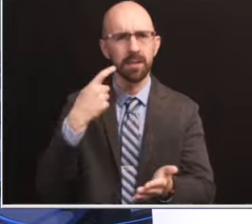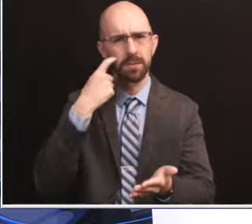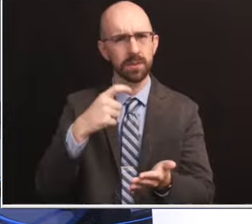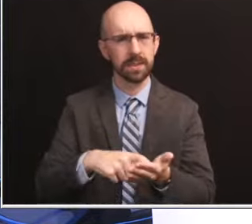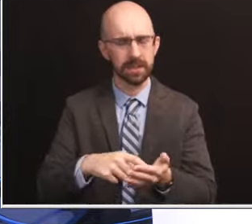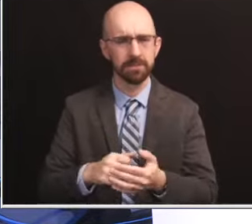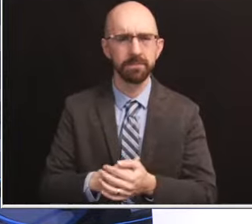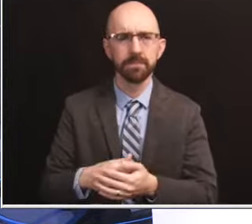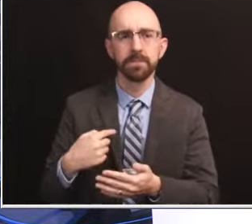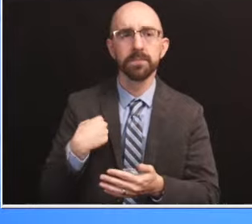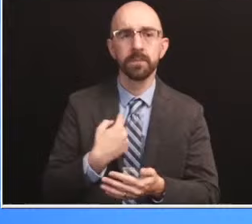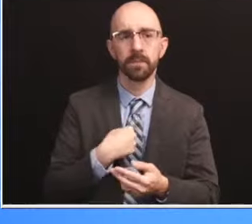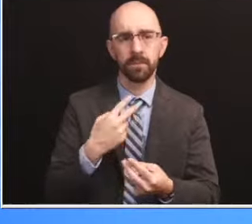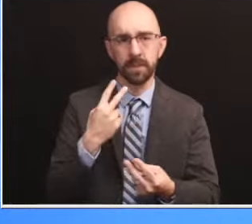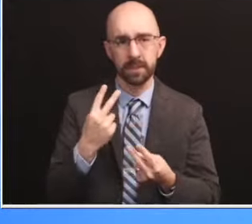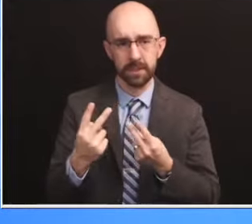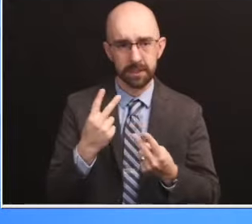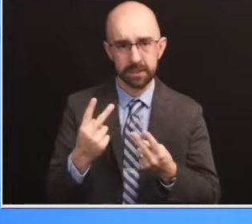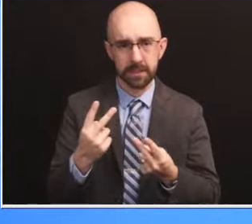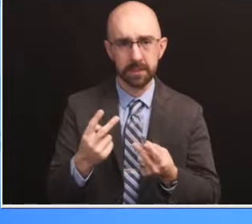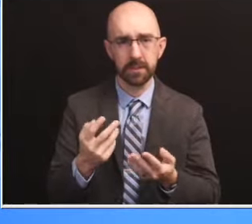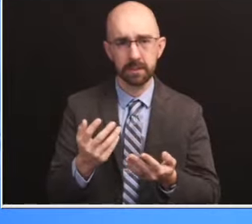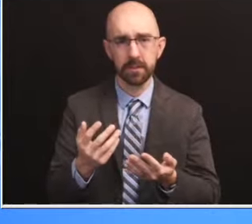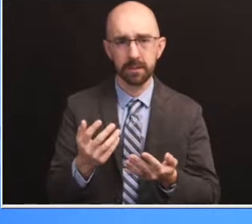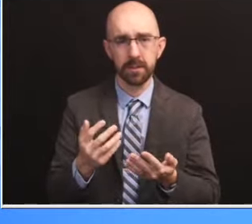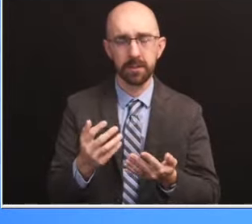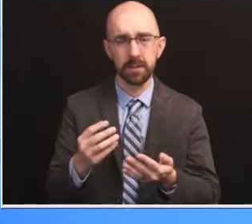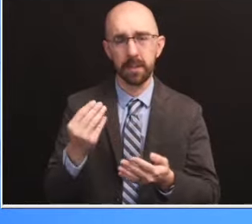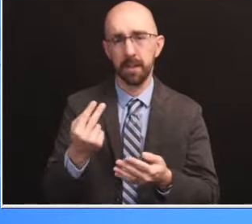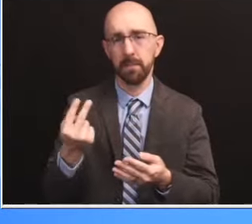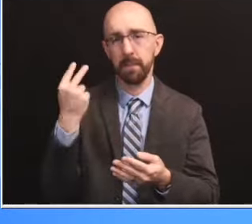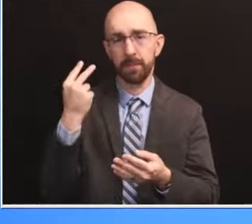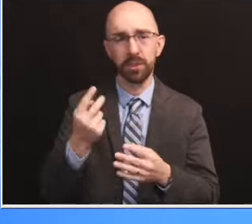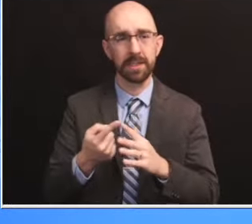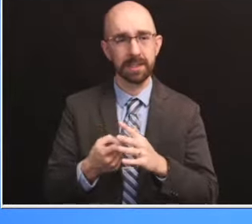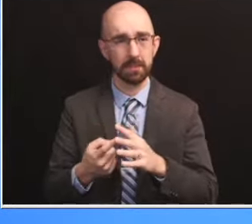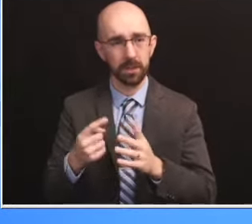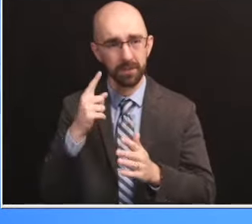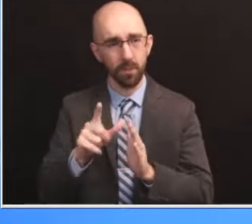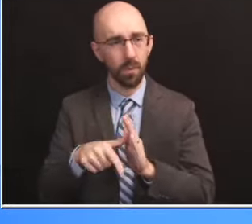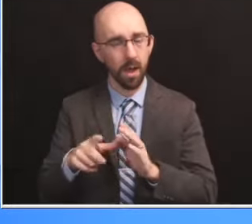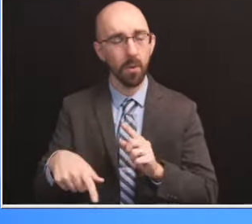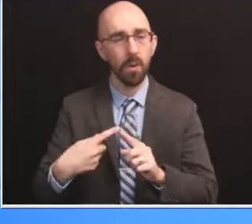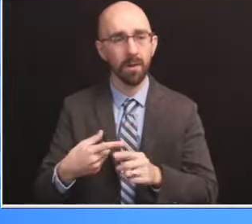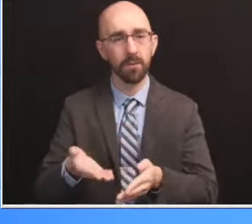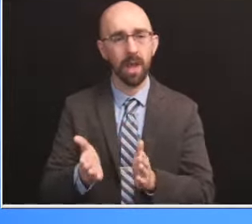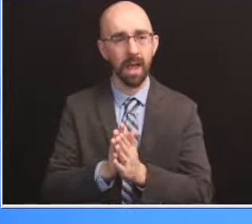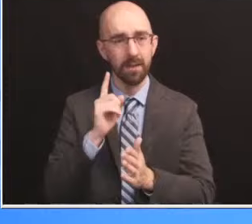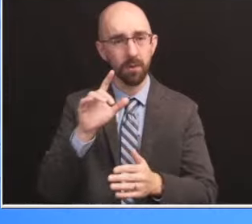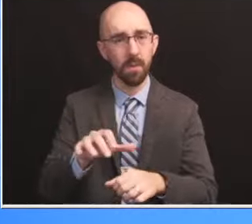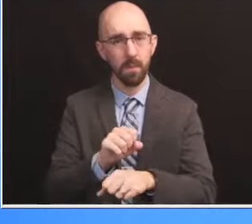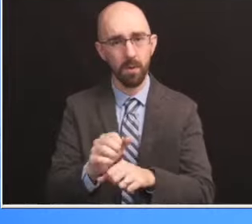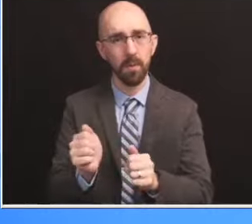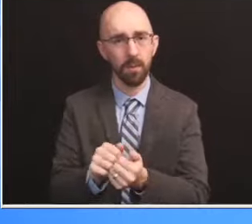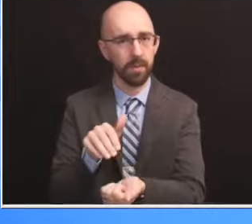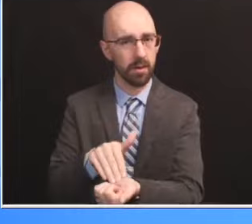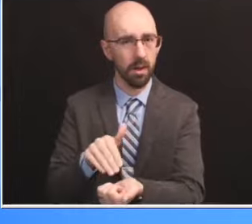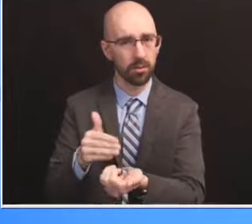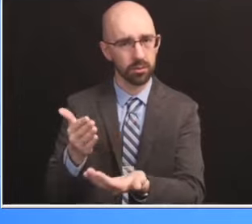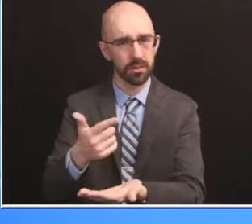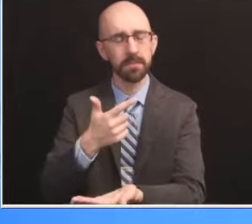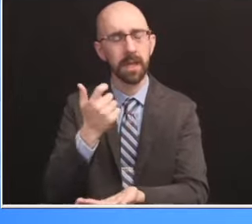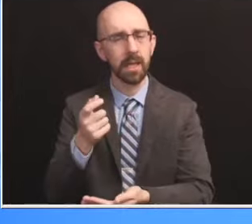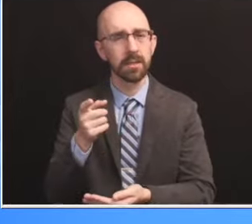been seeing some memory slippage for a while, but when we asked for the appointment with Dr. Burns, it was because she had